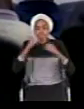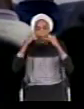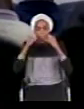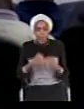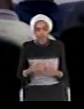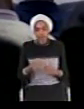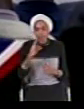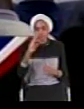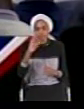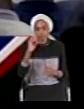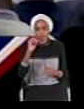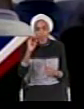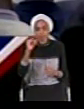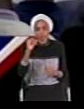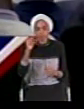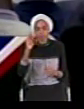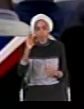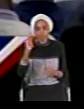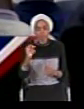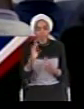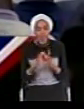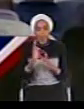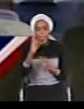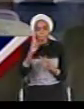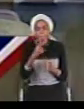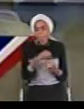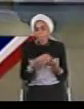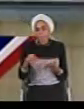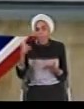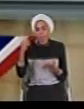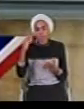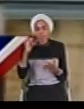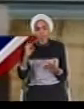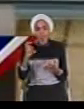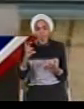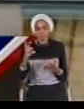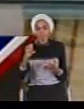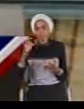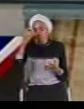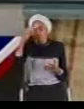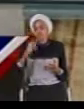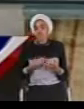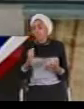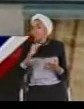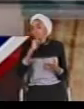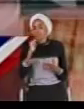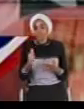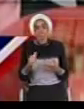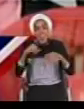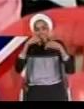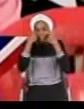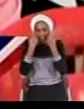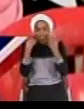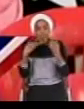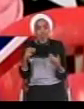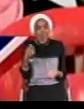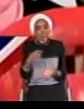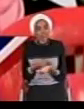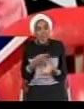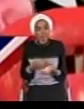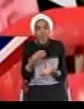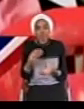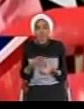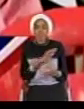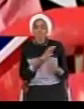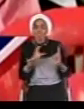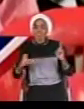1 verse 16, Romans chapter 1 verse 16, for I am not ashamed of the gospel of Christ,